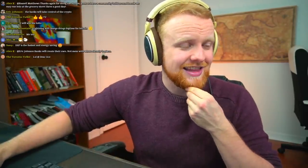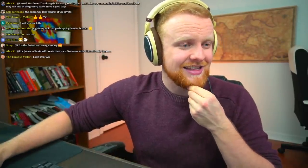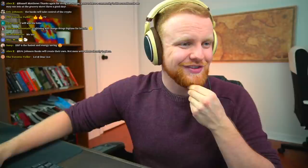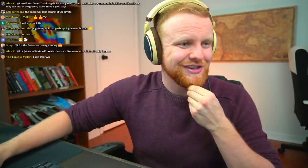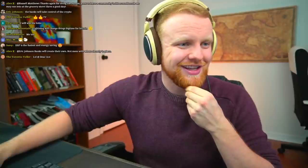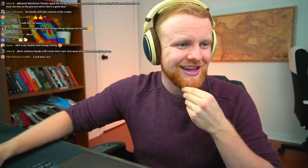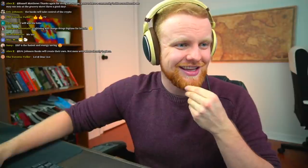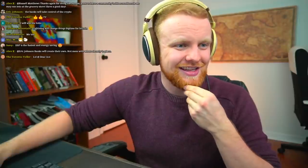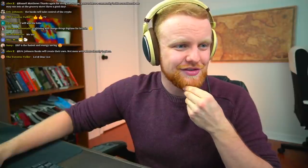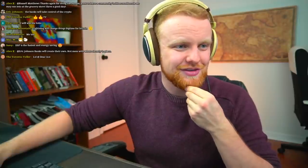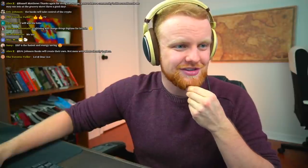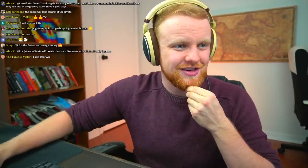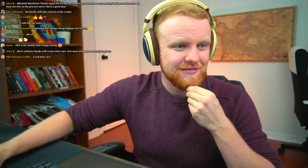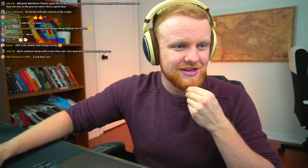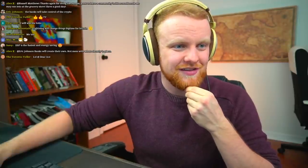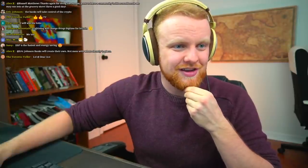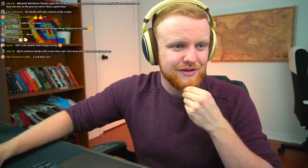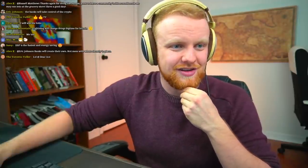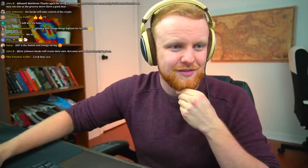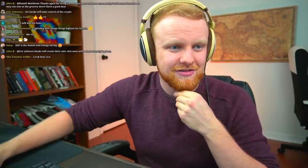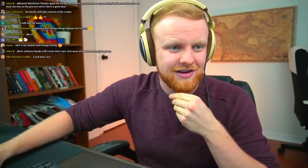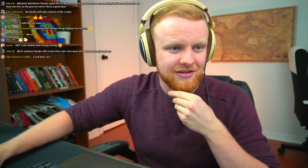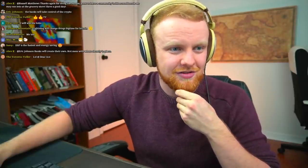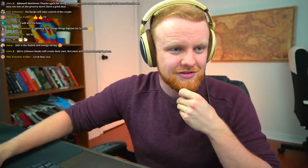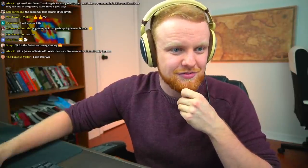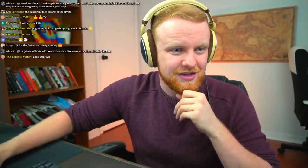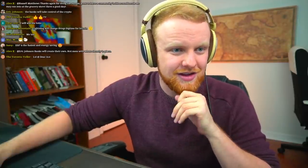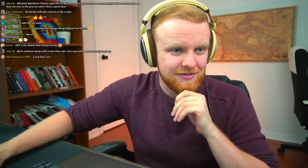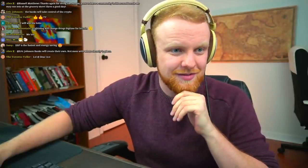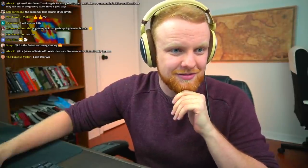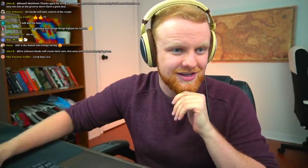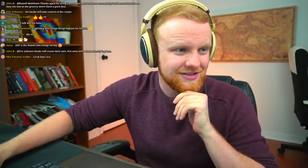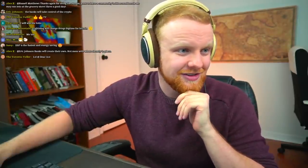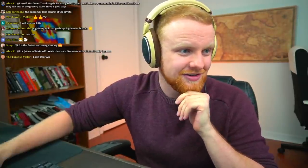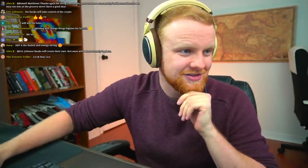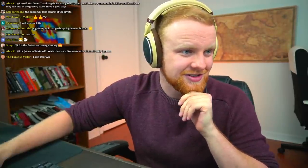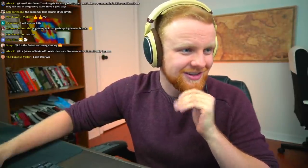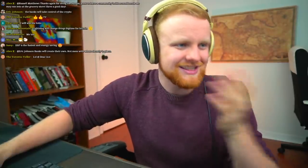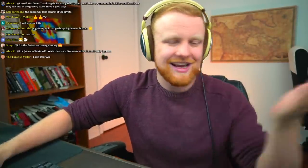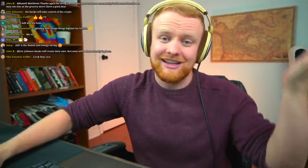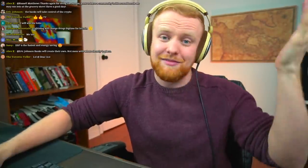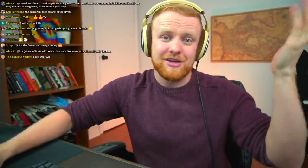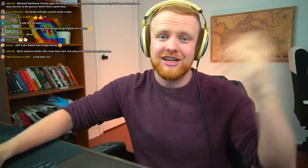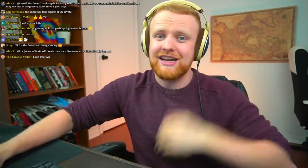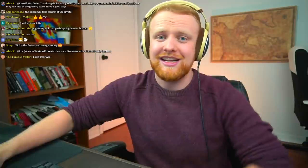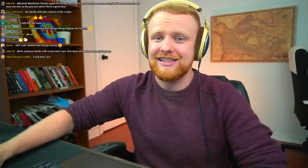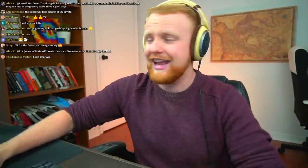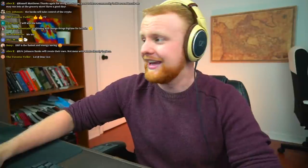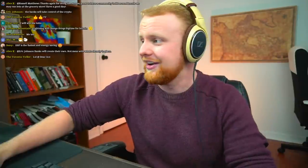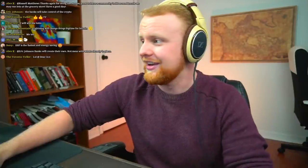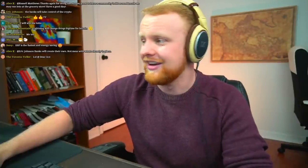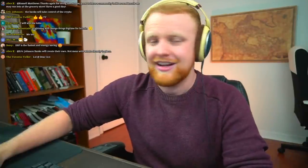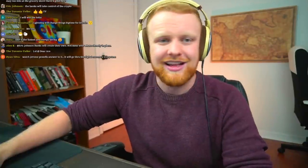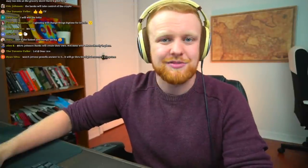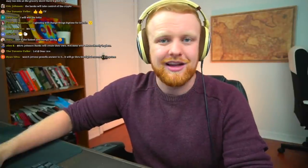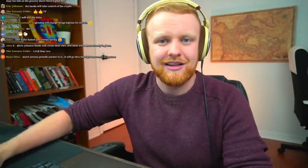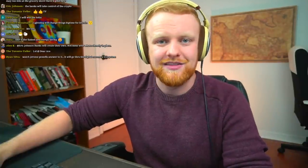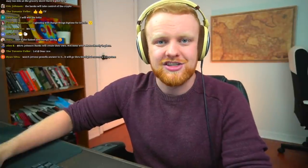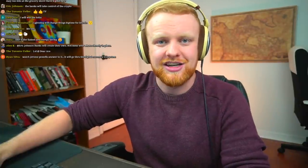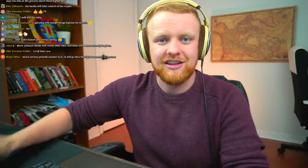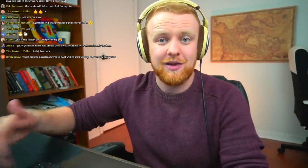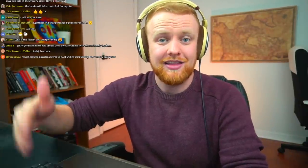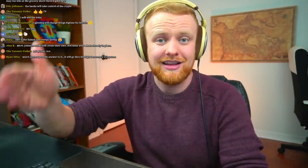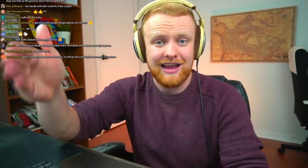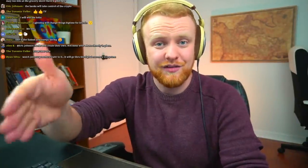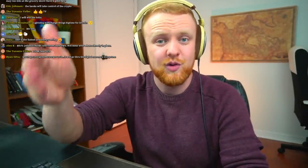Alex, yeah, thanks for tuning in. Thanks for doing the stream. Great to have a community to build around. Locals we may run into at a grocery store. Exactly, a bunch of Canadians hanging out here. That's why I love